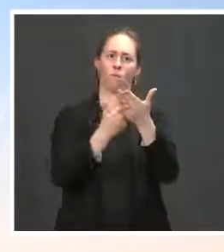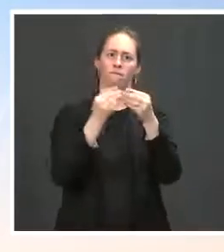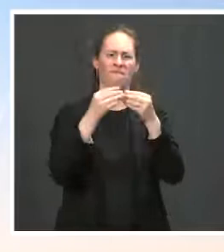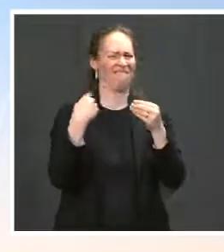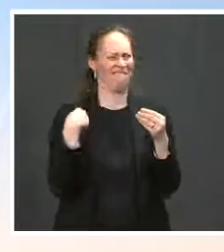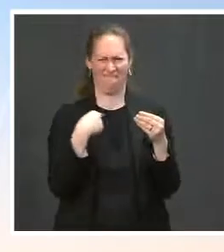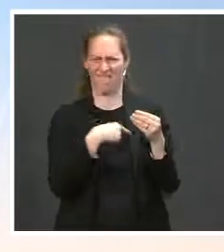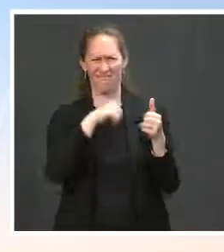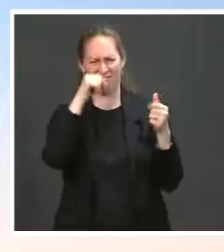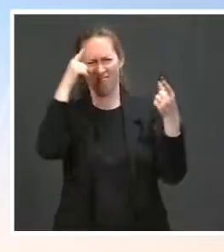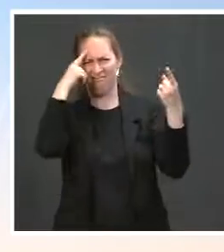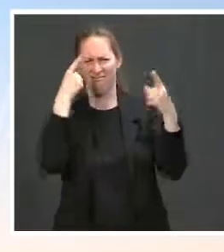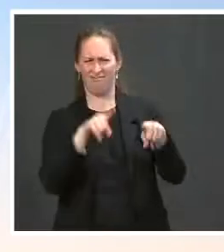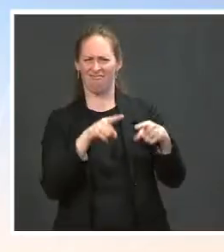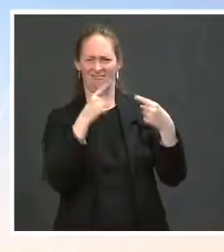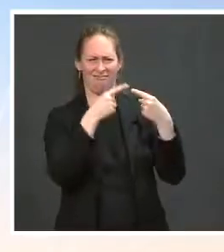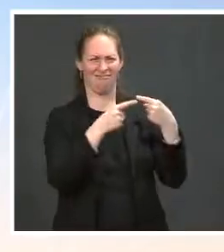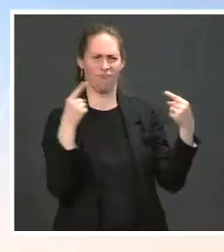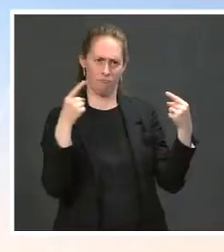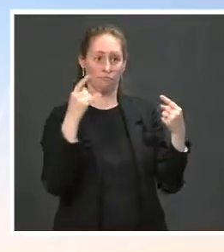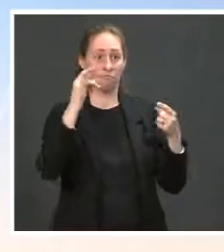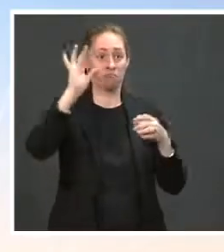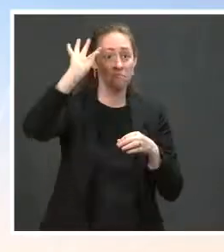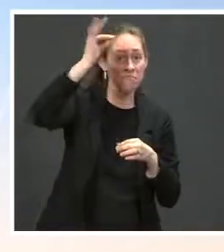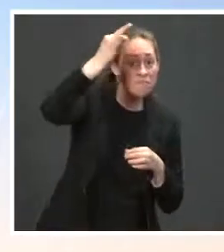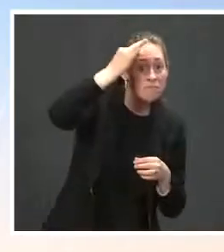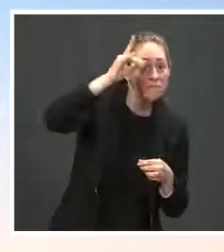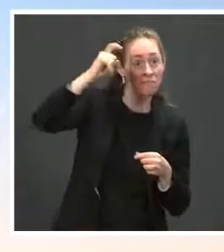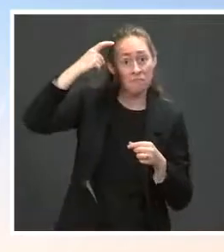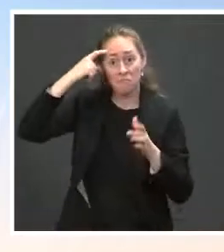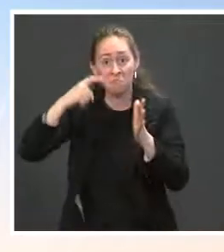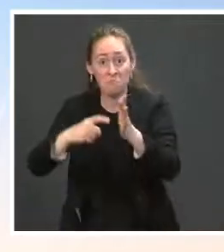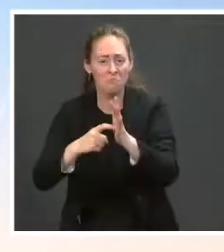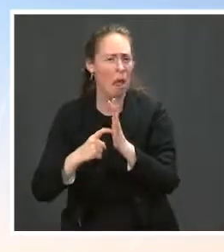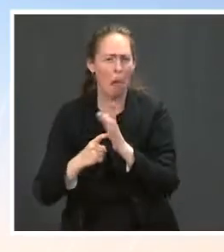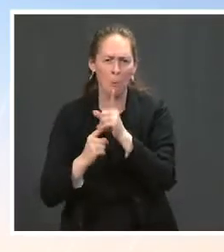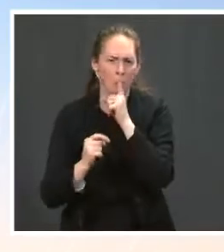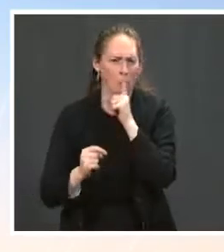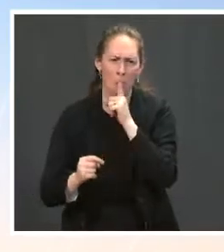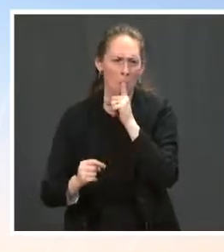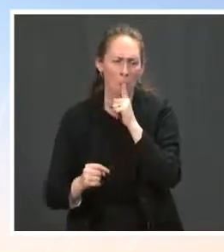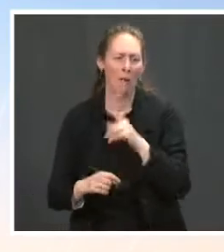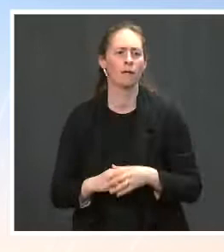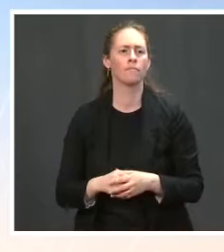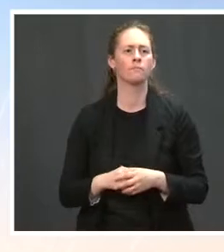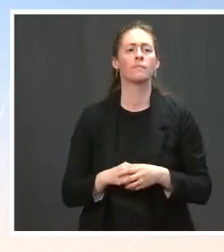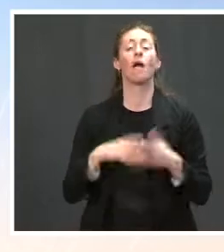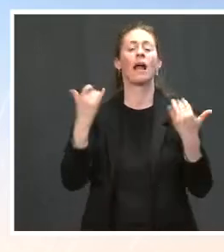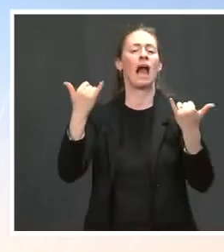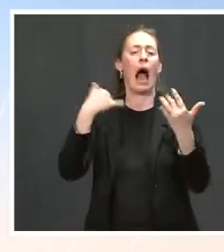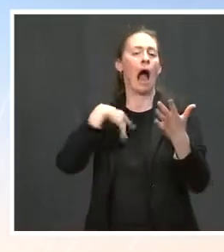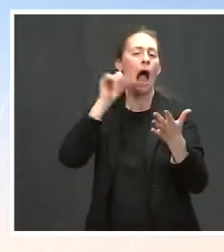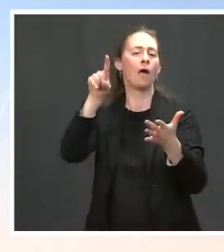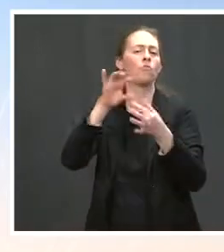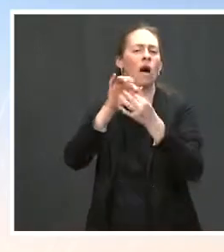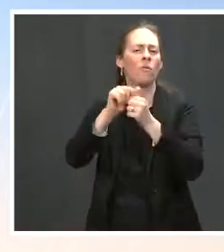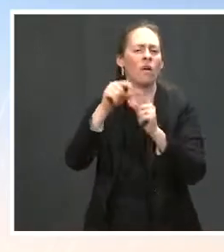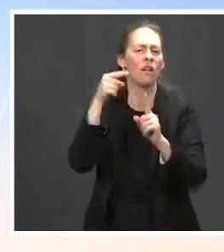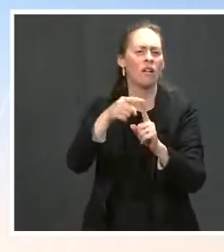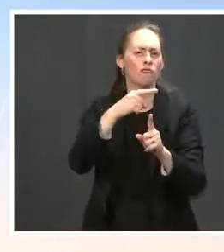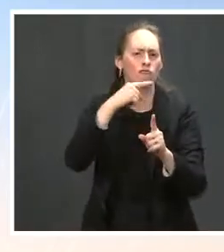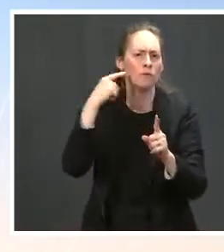or overseen by the federal government. On Russia, today in his annual address, Russian President Vladimir